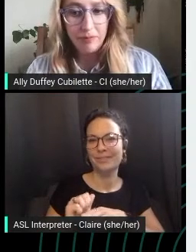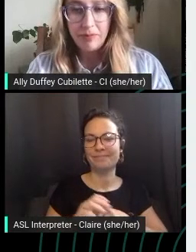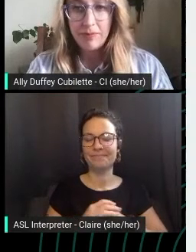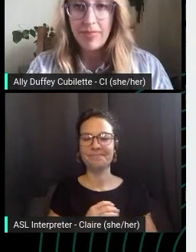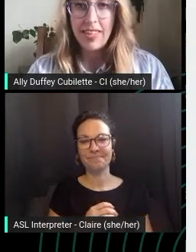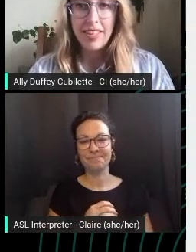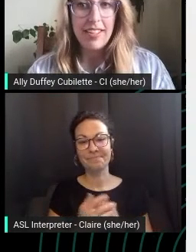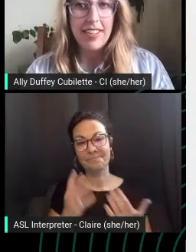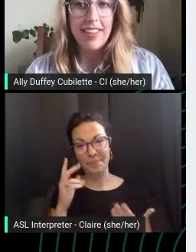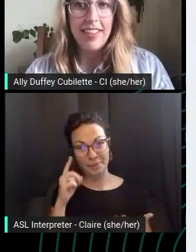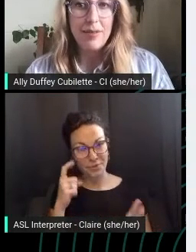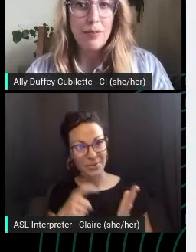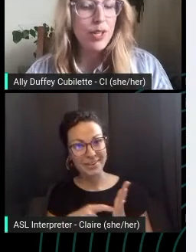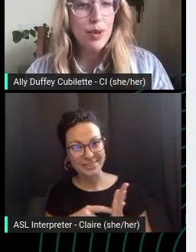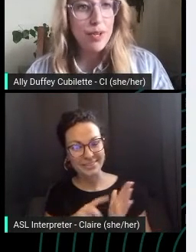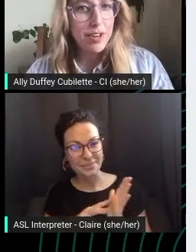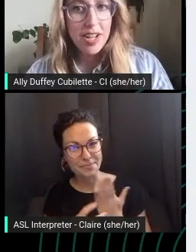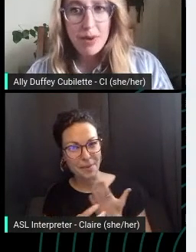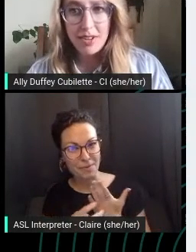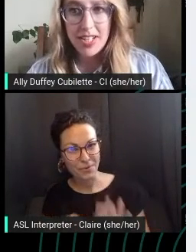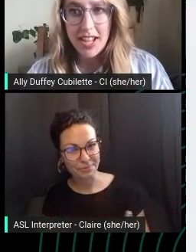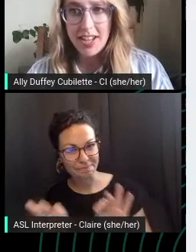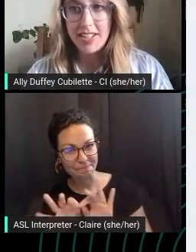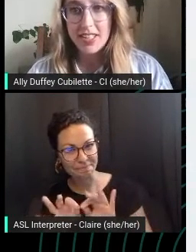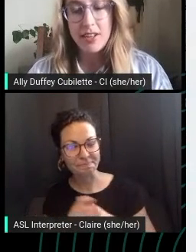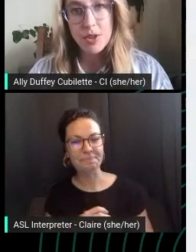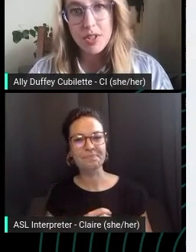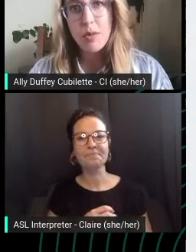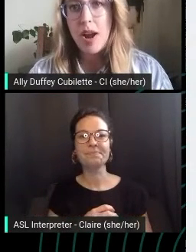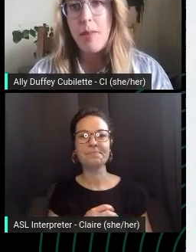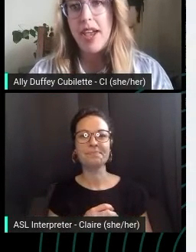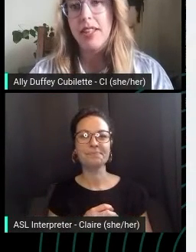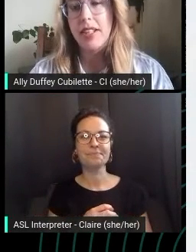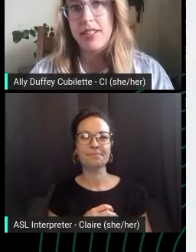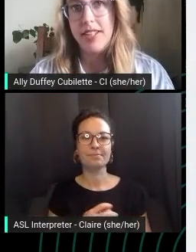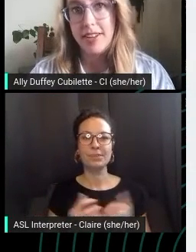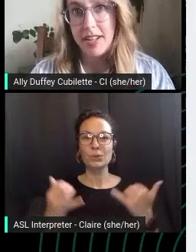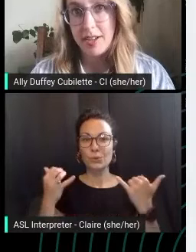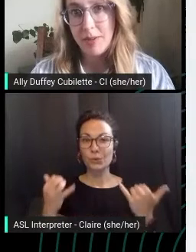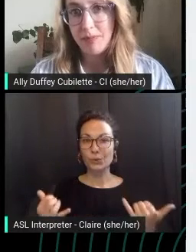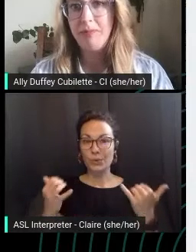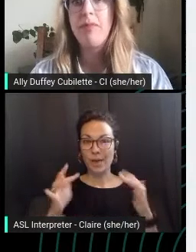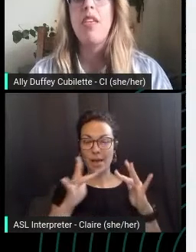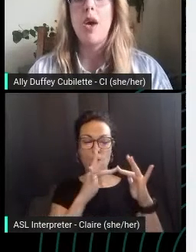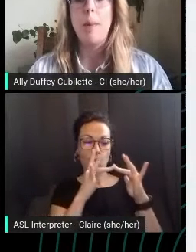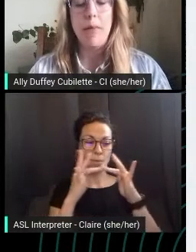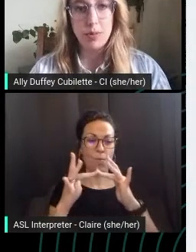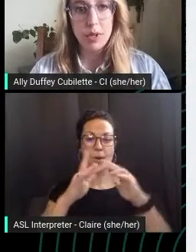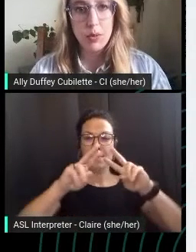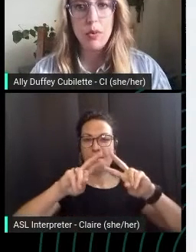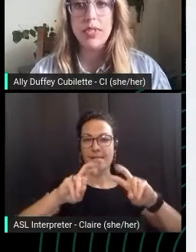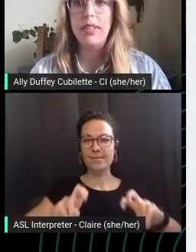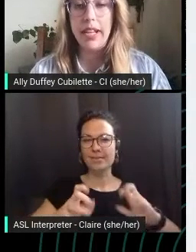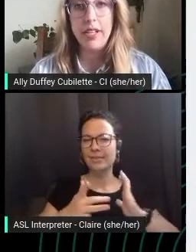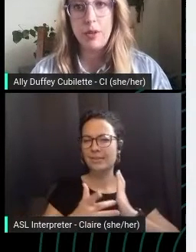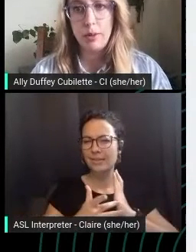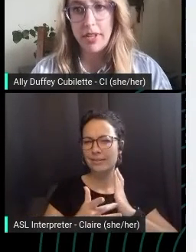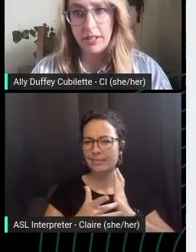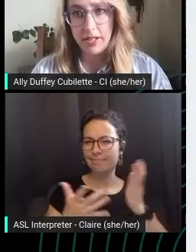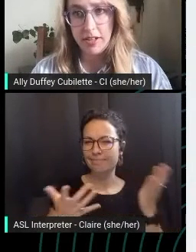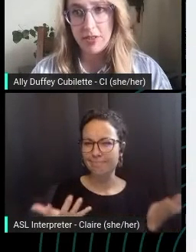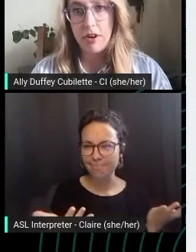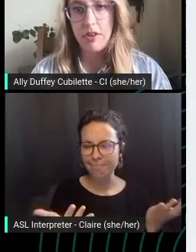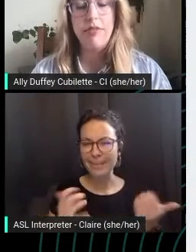coming, because what we're talking about today is essentially web analytics technique. Measurement tools like